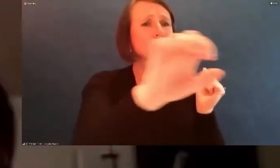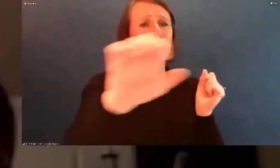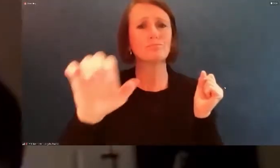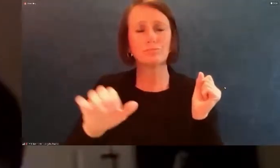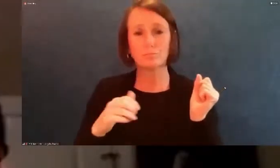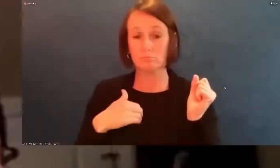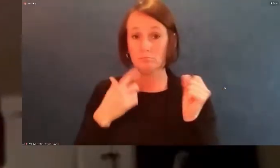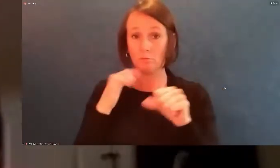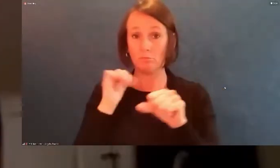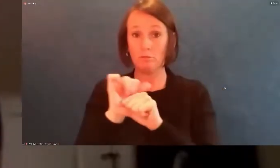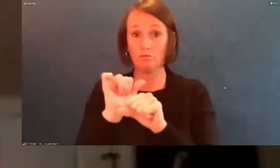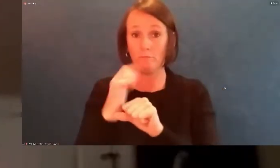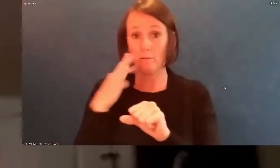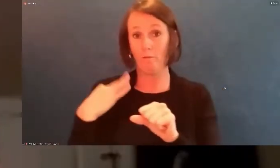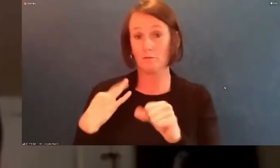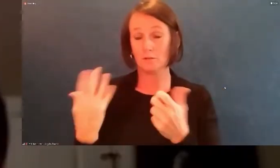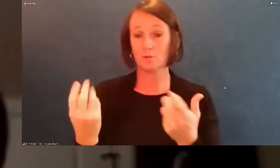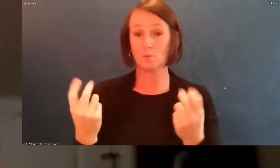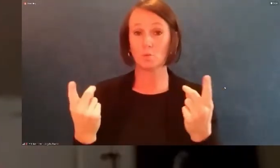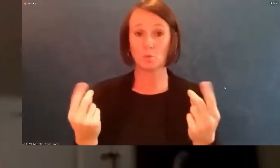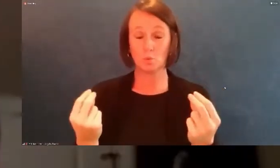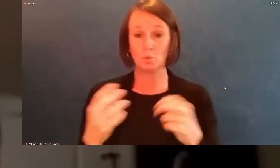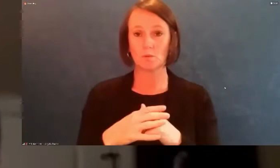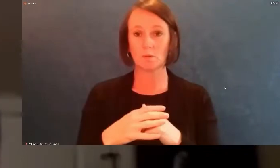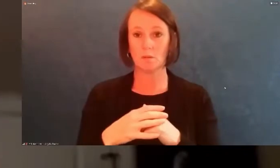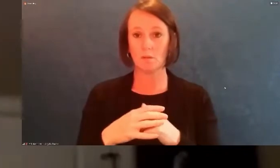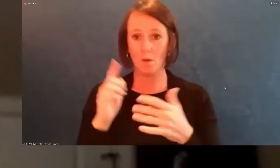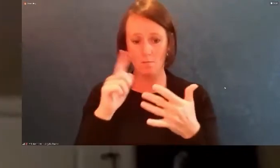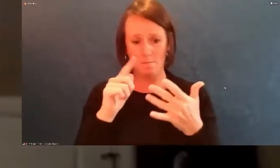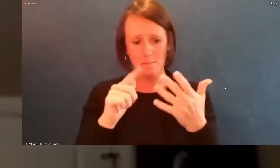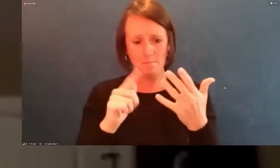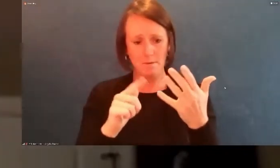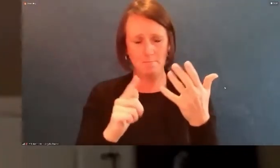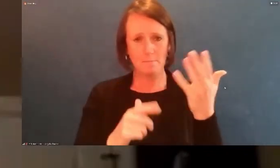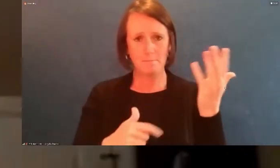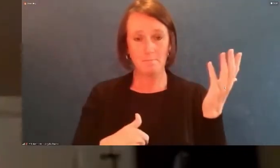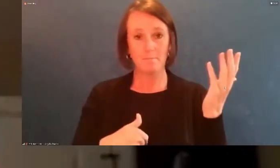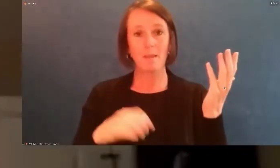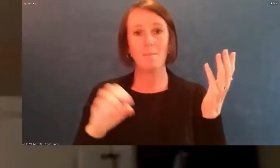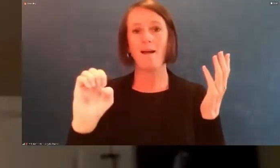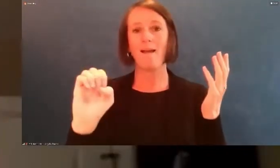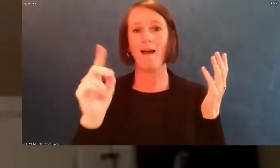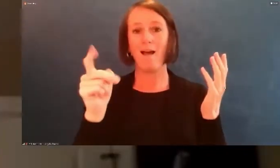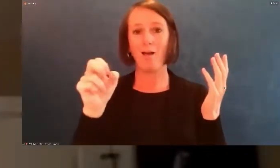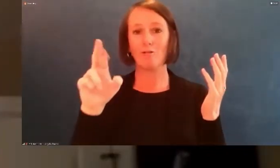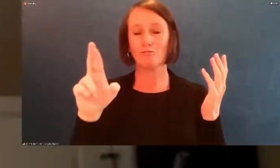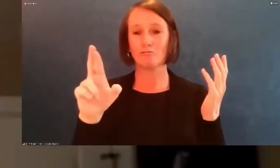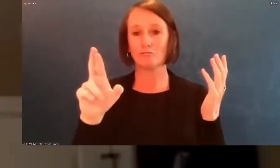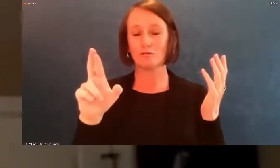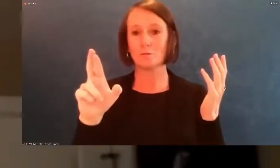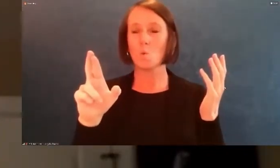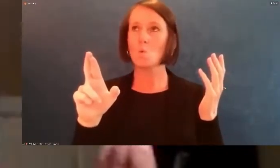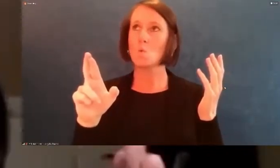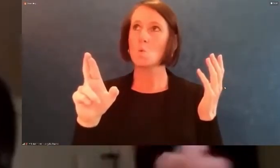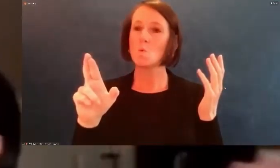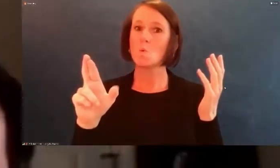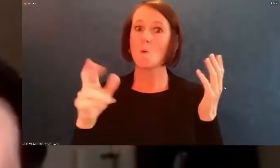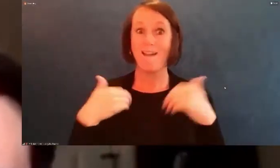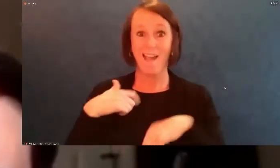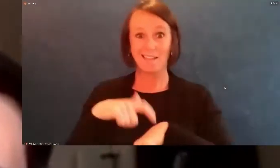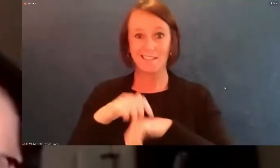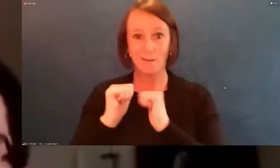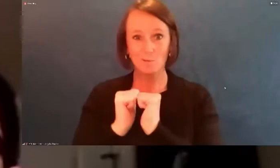John Evans, Amelia Gatrix, Helena Mandeville, and I got to spend time with them, whether it was driving them